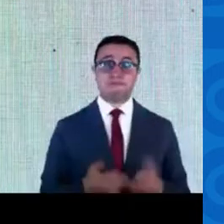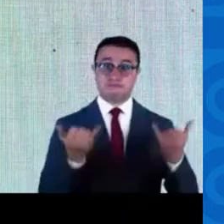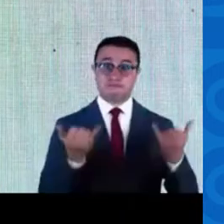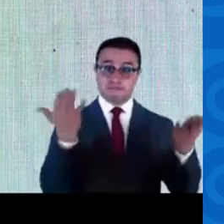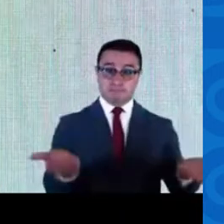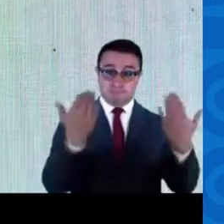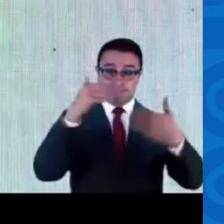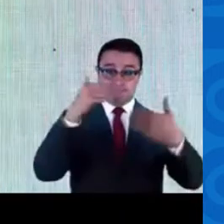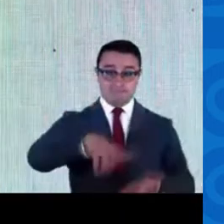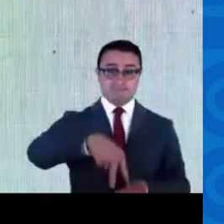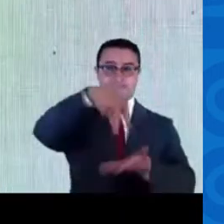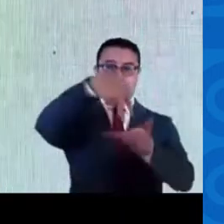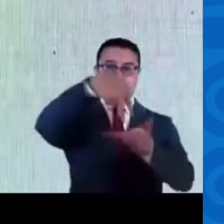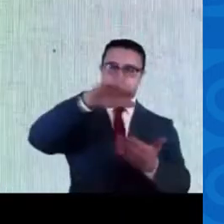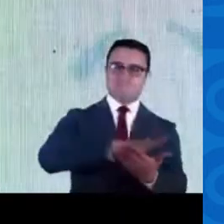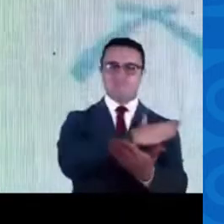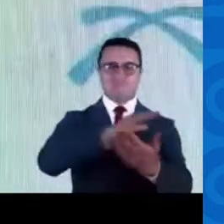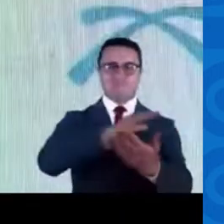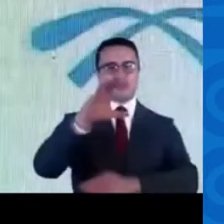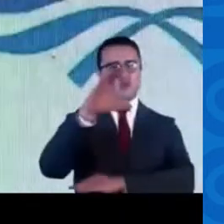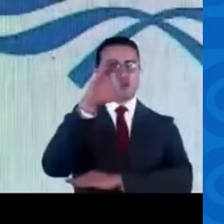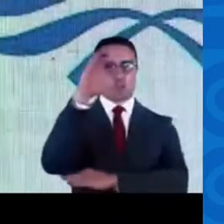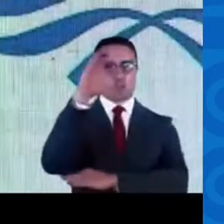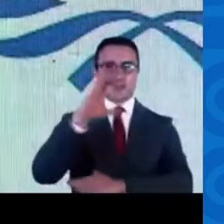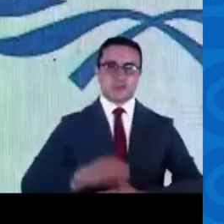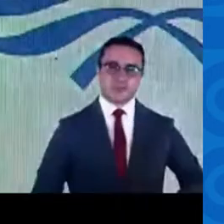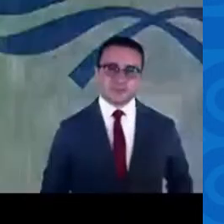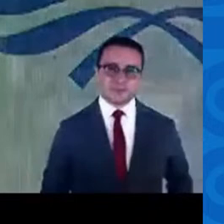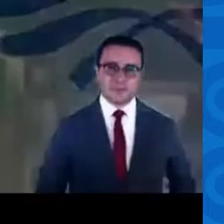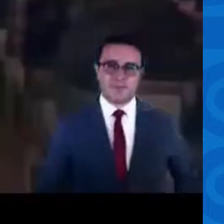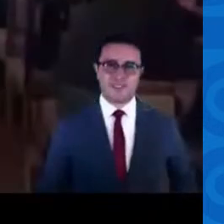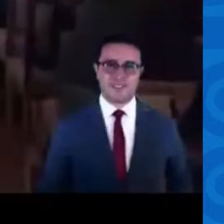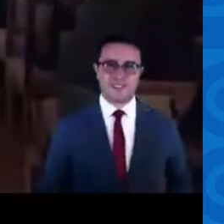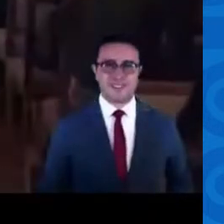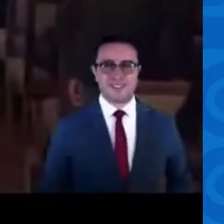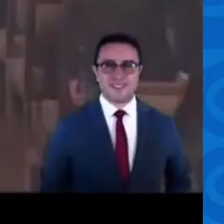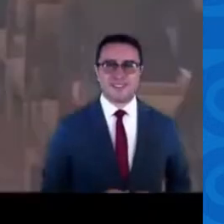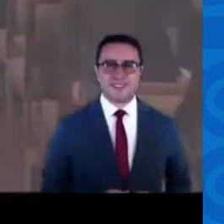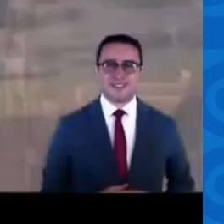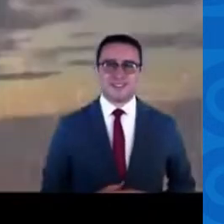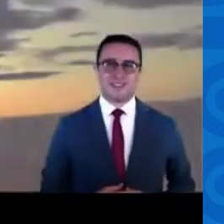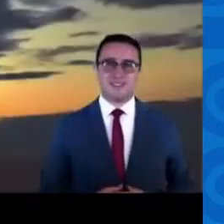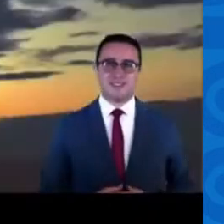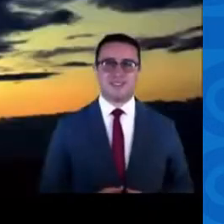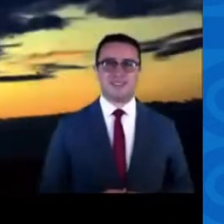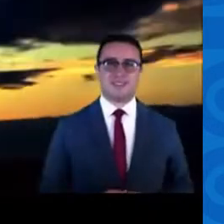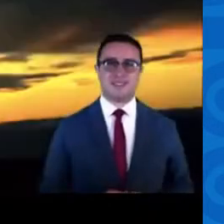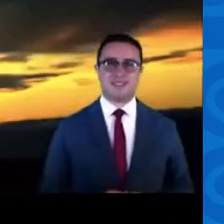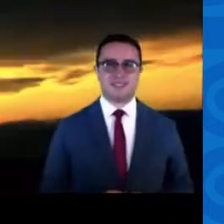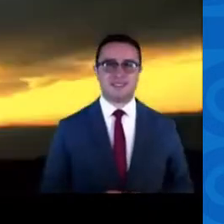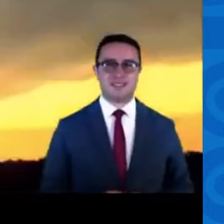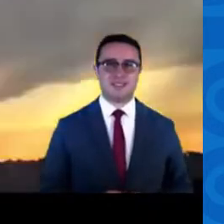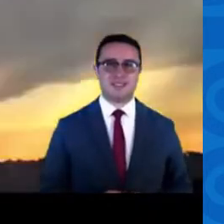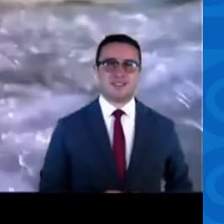your preference. Let's please stand up for the national anthem of Colombia.